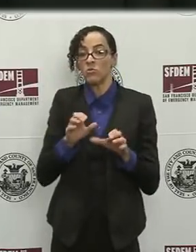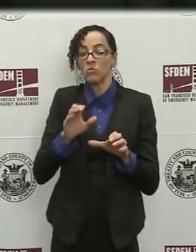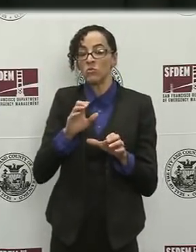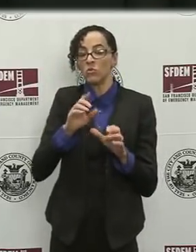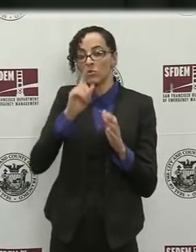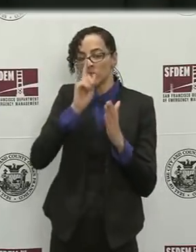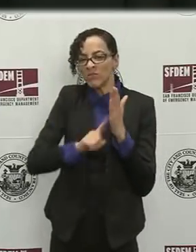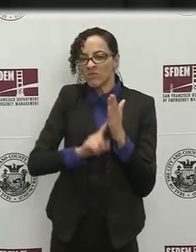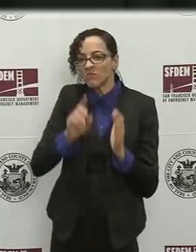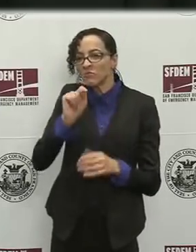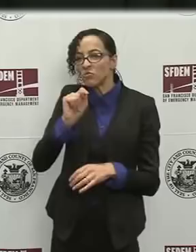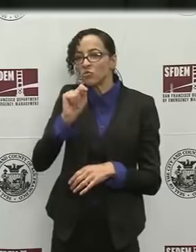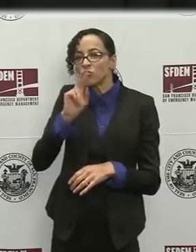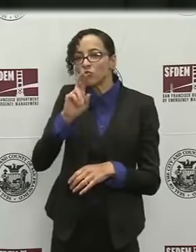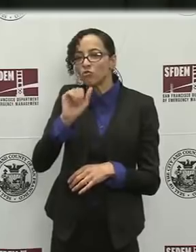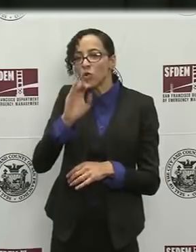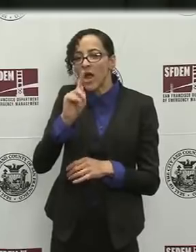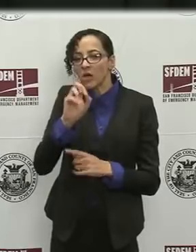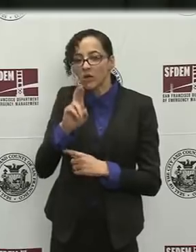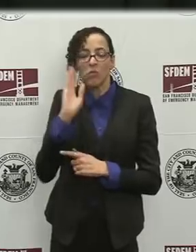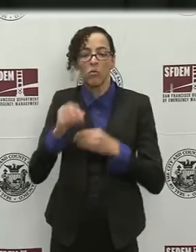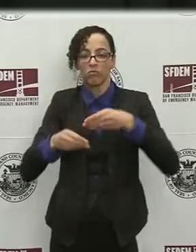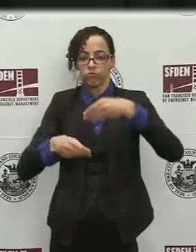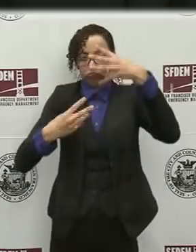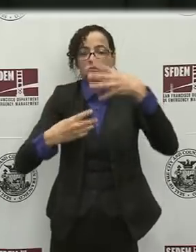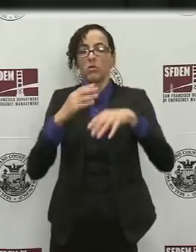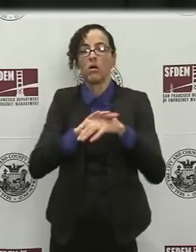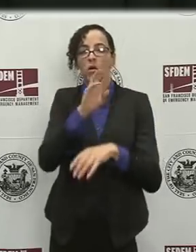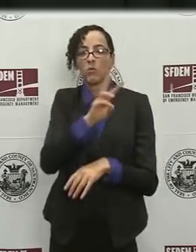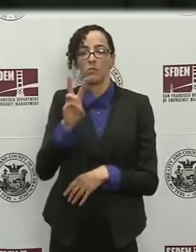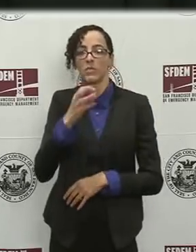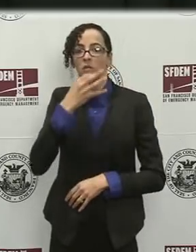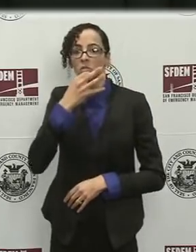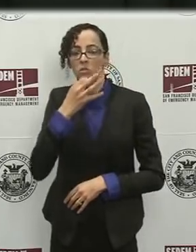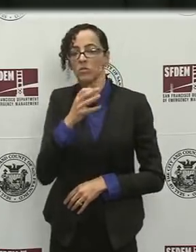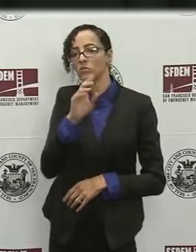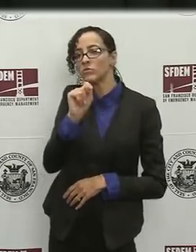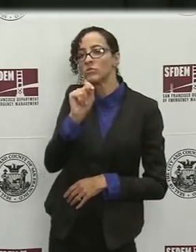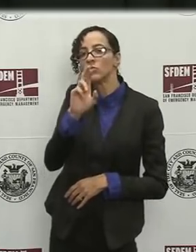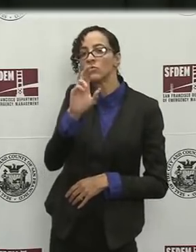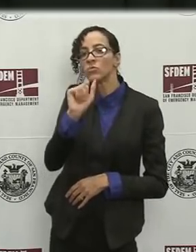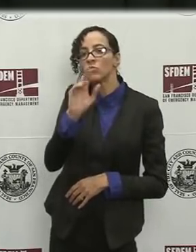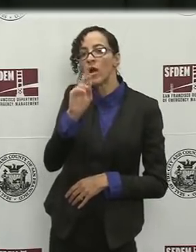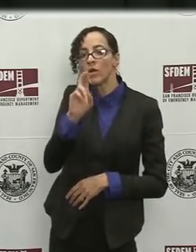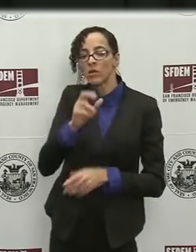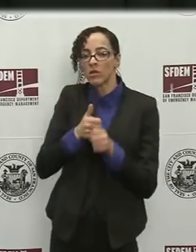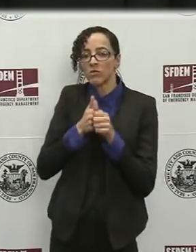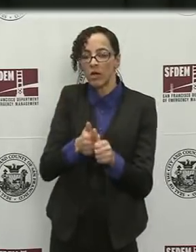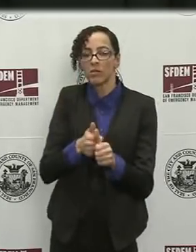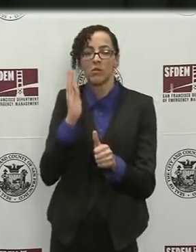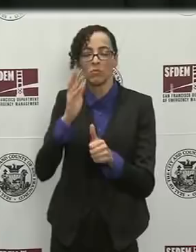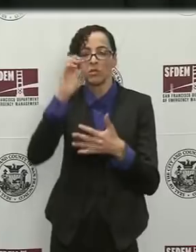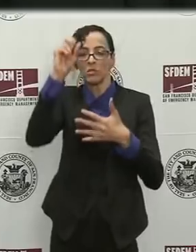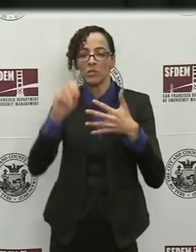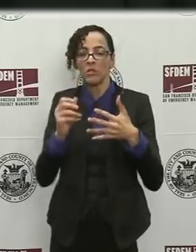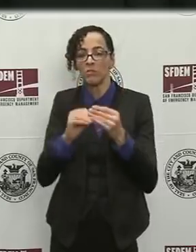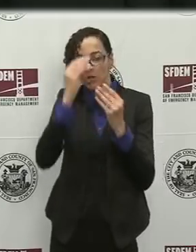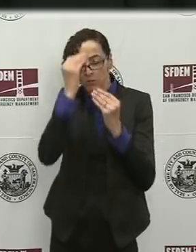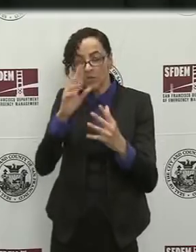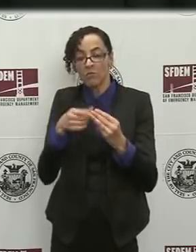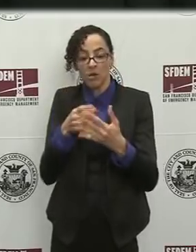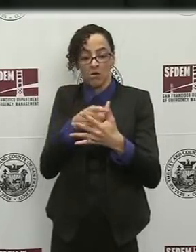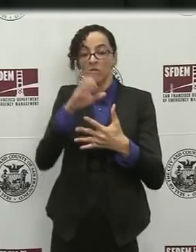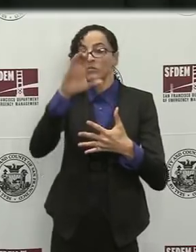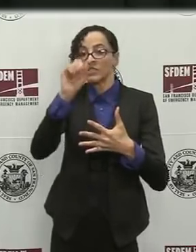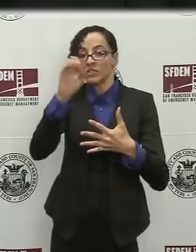soon. The tracker will feature more information about cases, the demographics of patients,